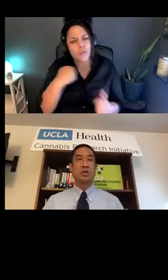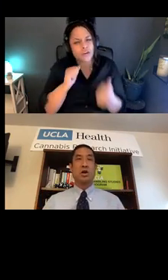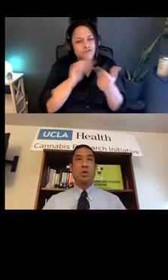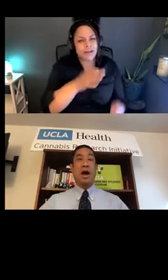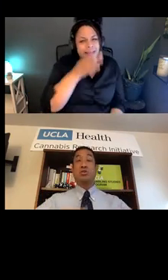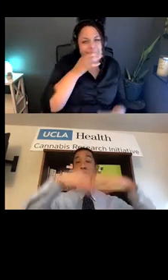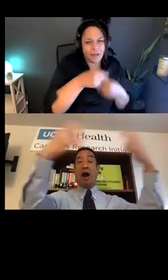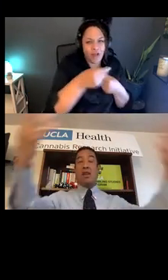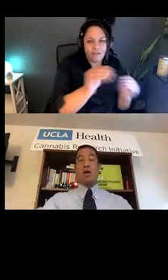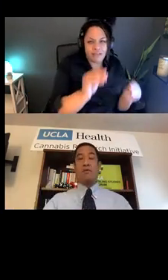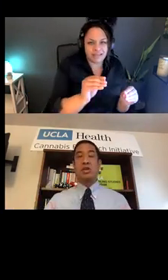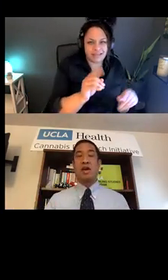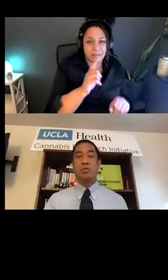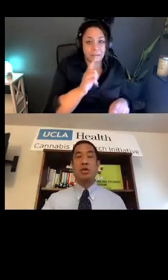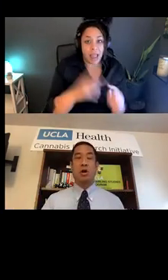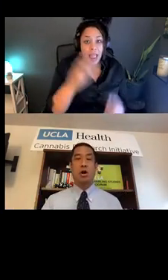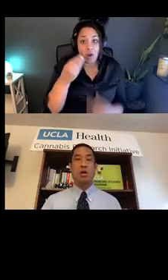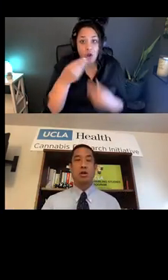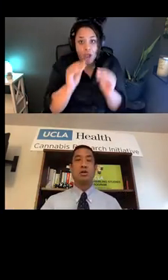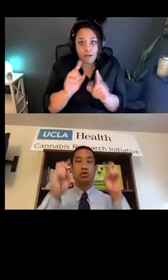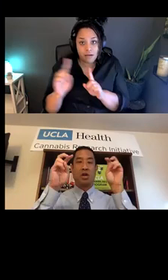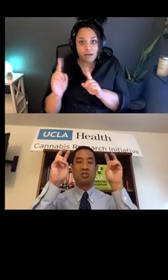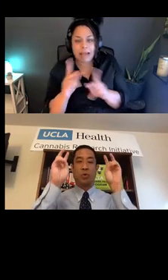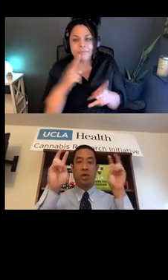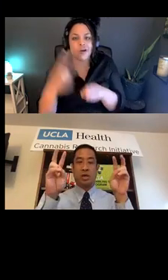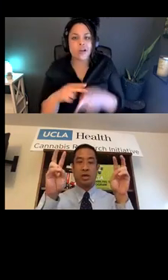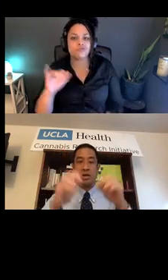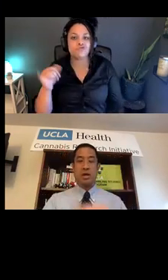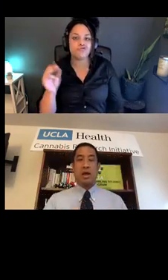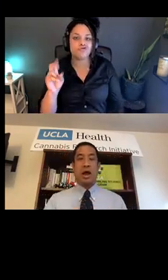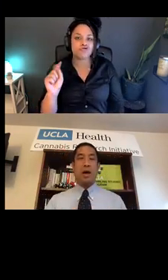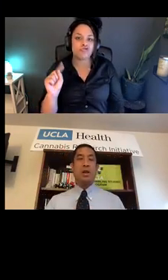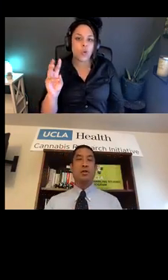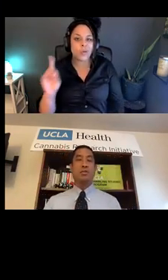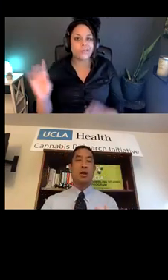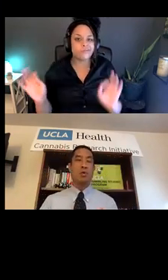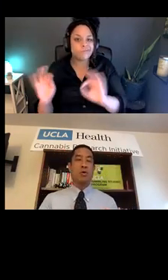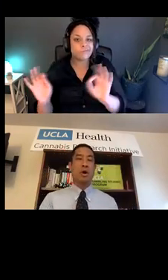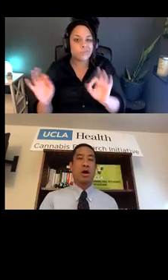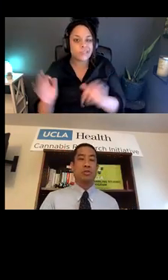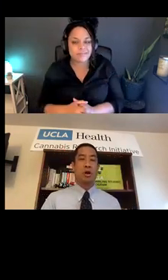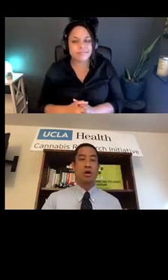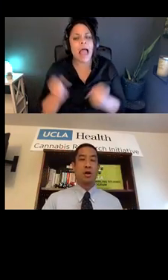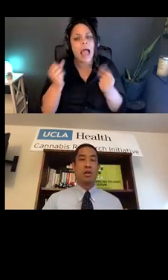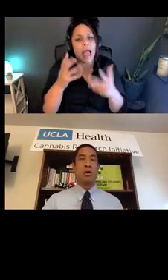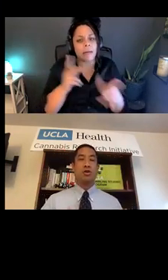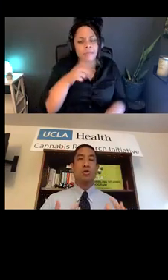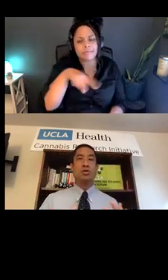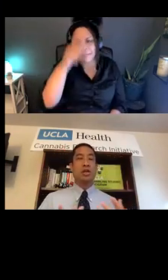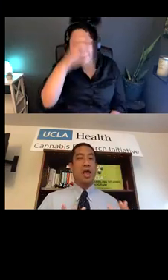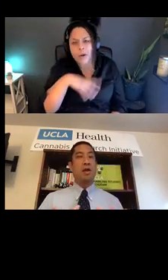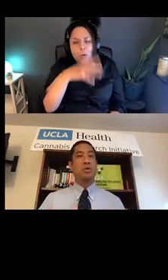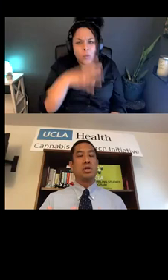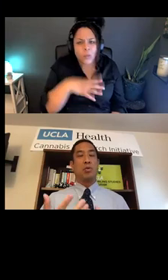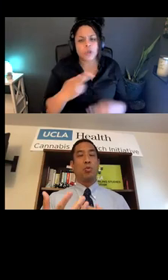office when outside the office, everyone is calling it just weed? How many other men and women are out there that are